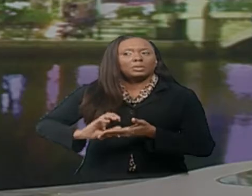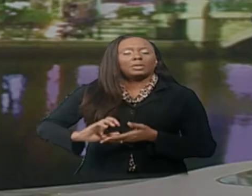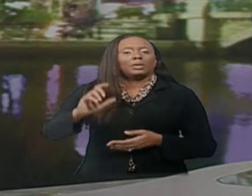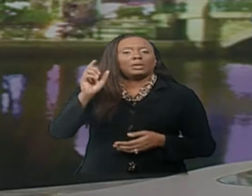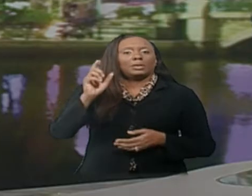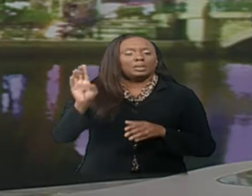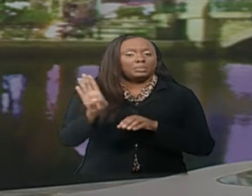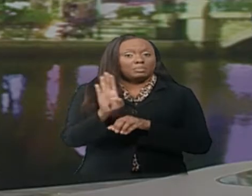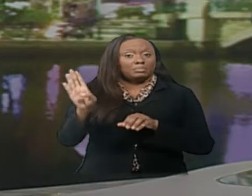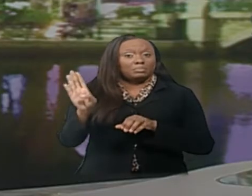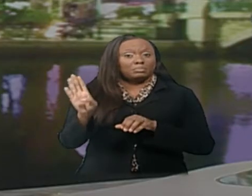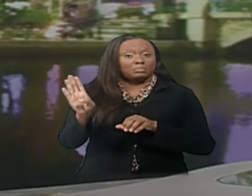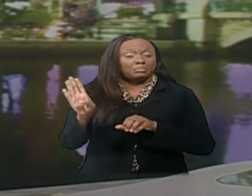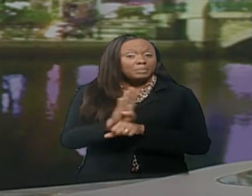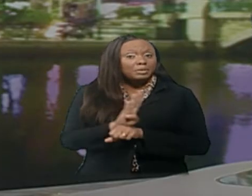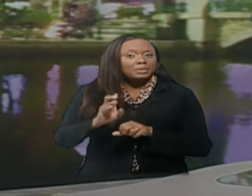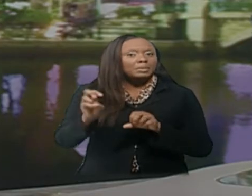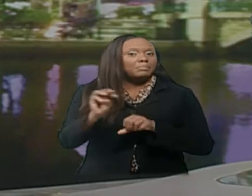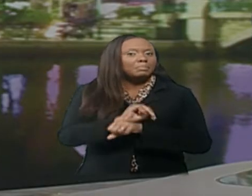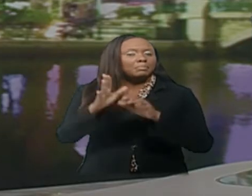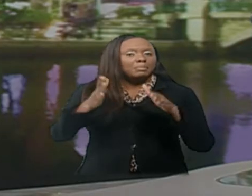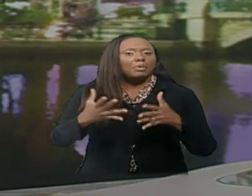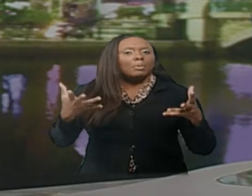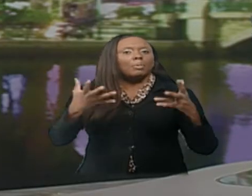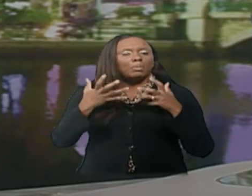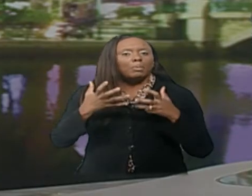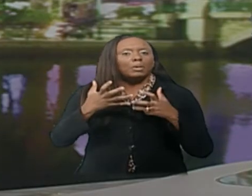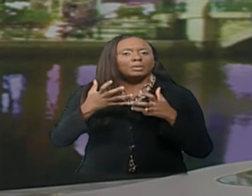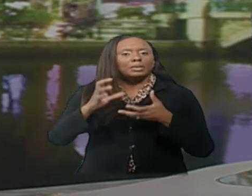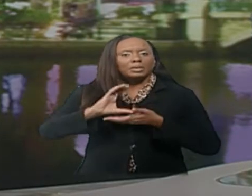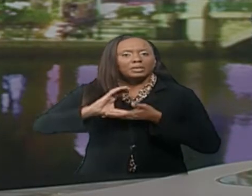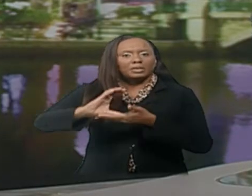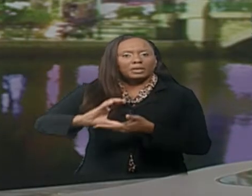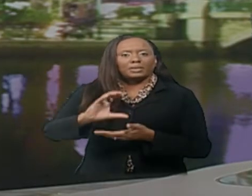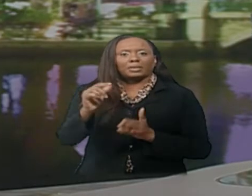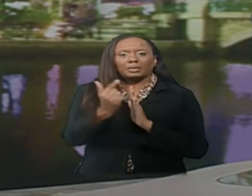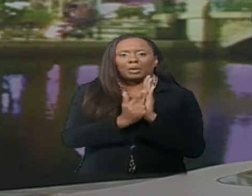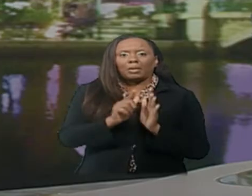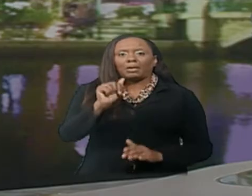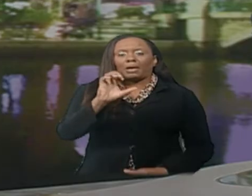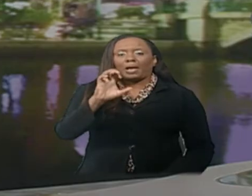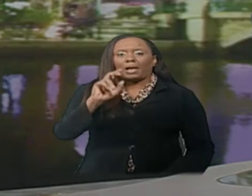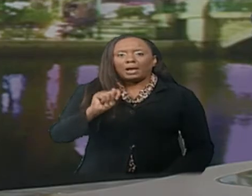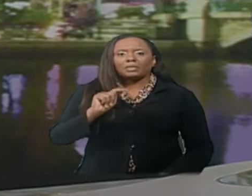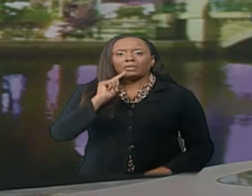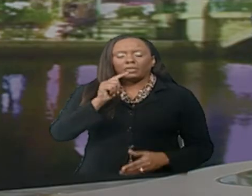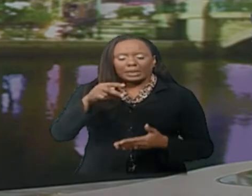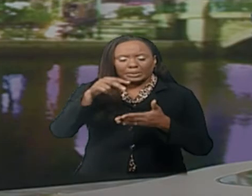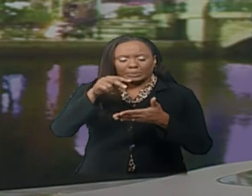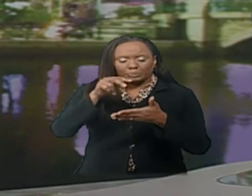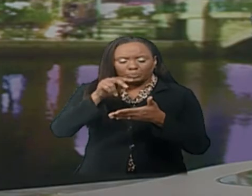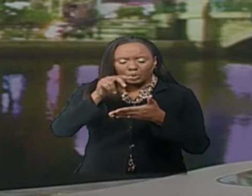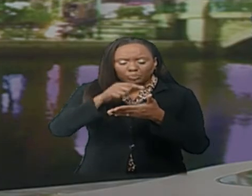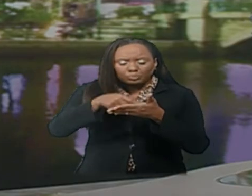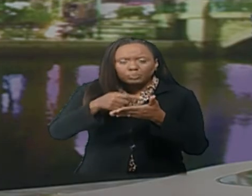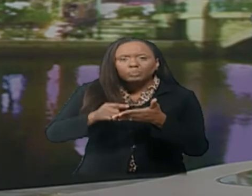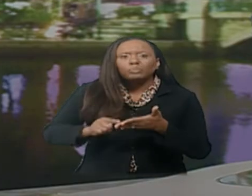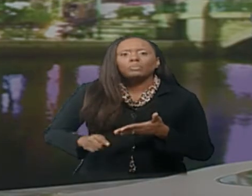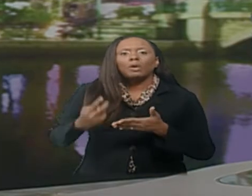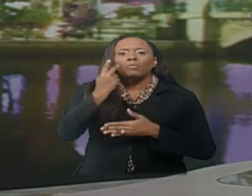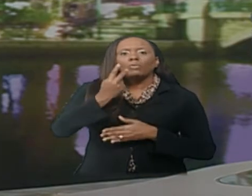two-bedroom buildings where those in need can be housed. And Dr. Durant says currently Lancaster House is at full capacity. And with